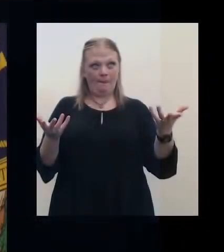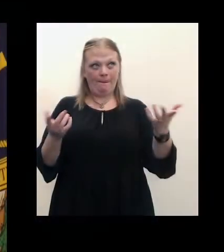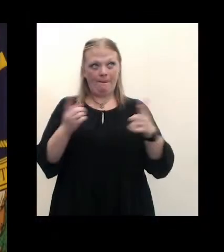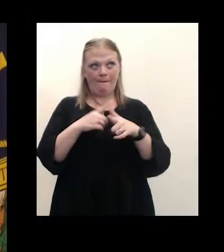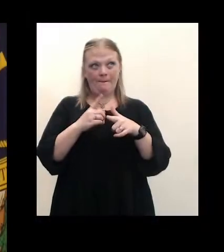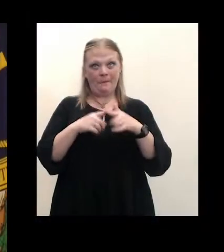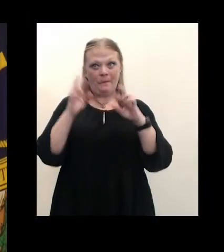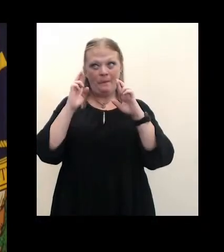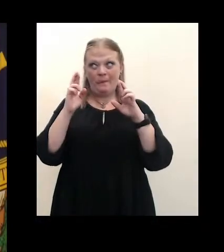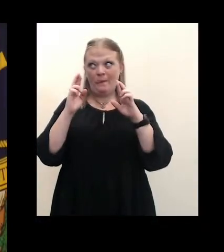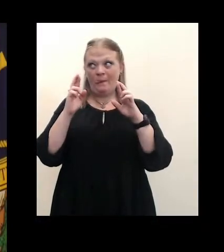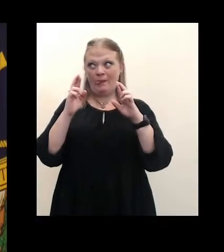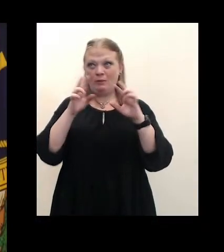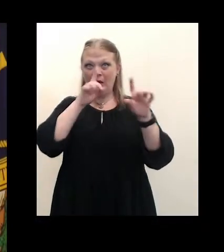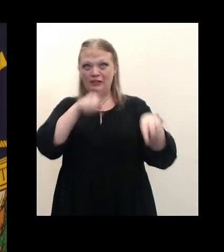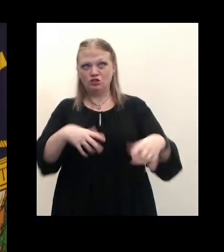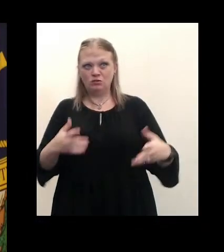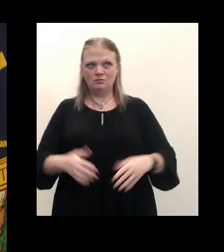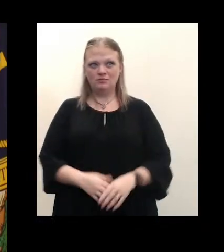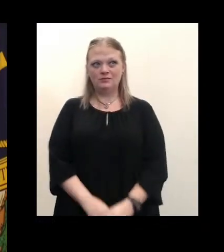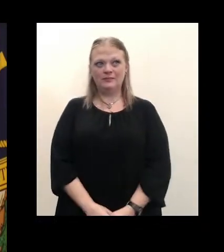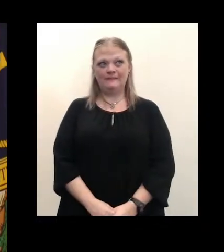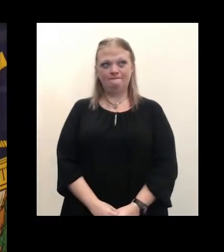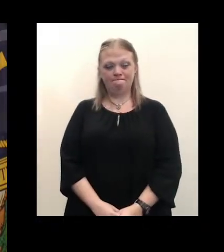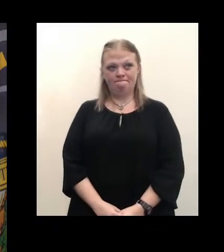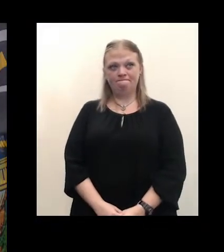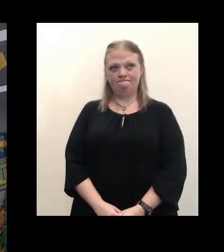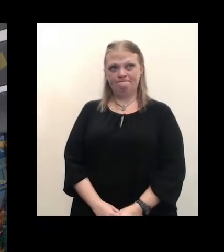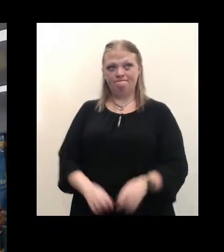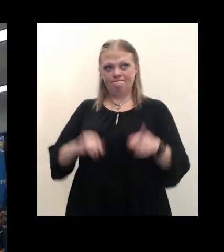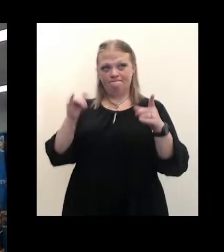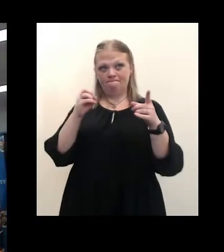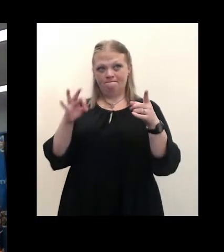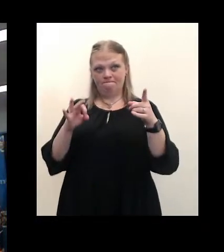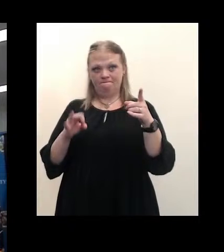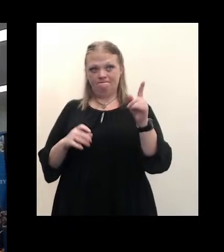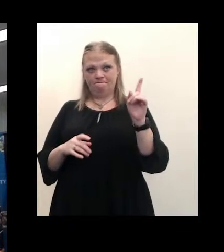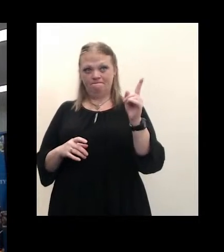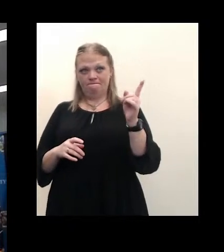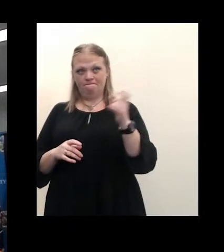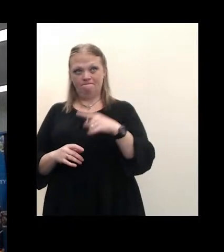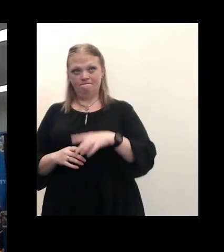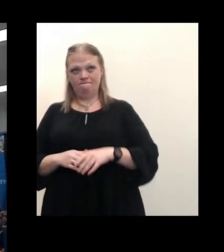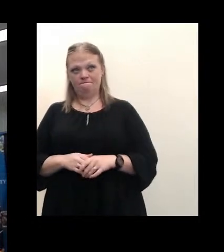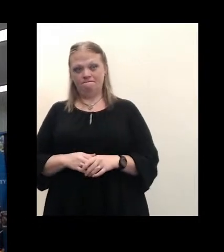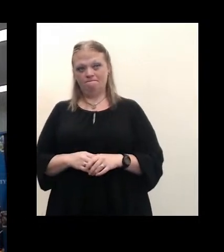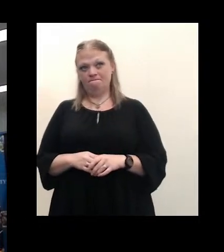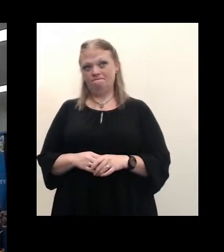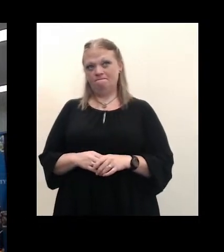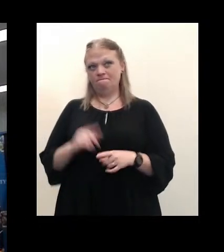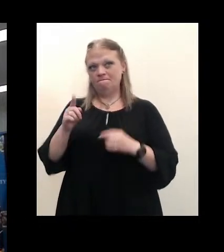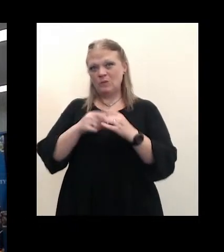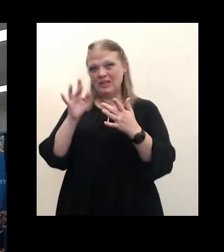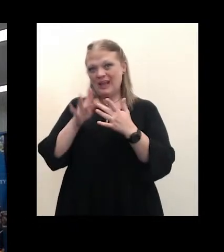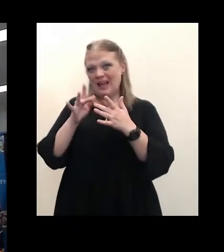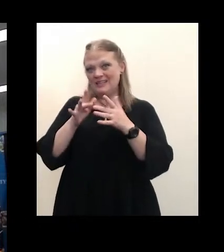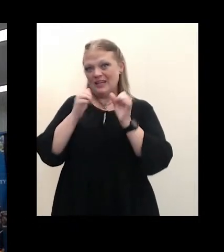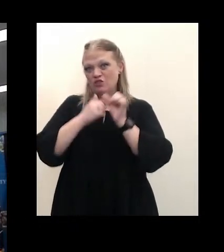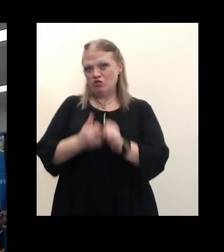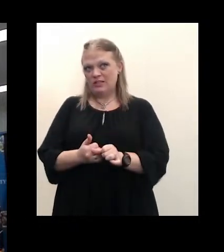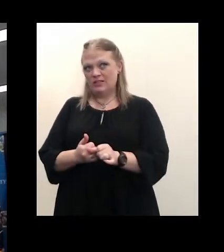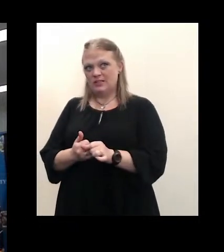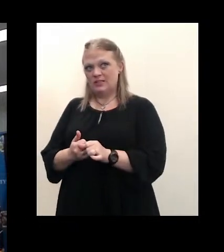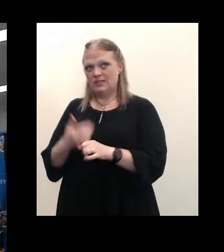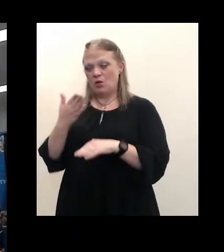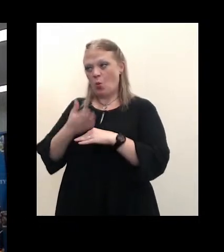be able to give you an answer. Go with Jeff Preval first. Got a question about contact tracing. It's been over a week